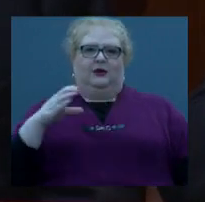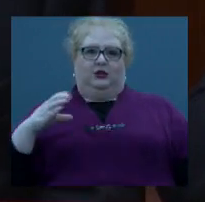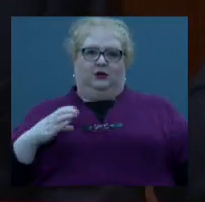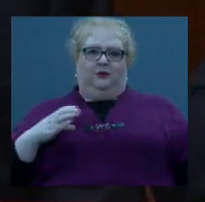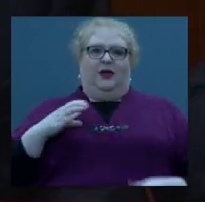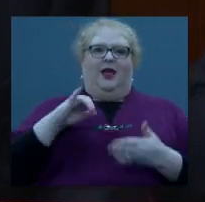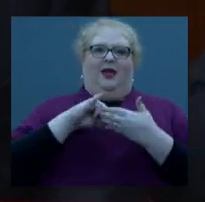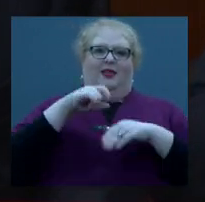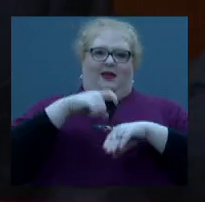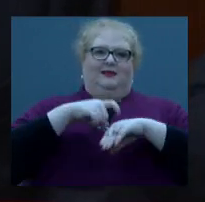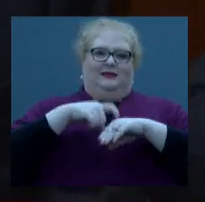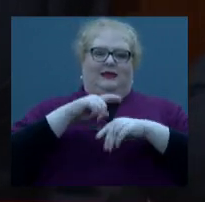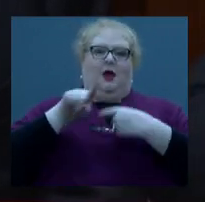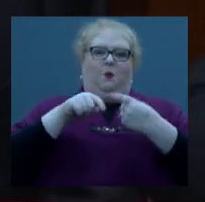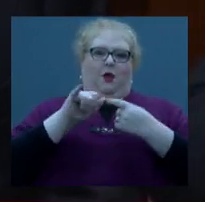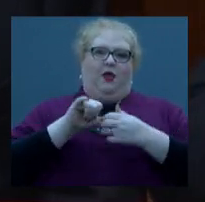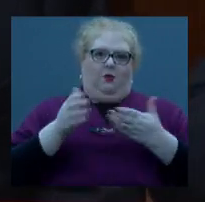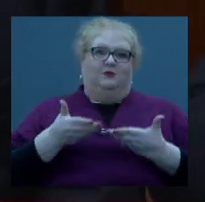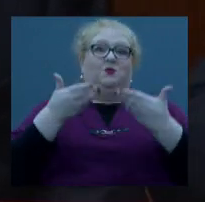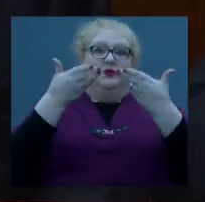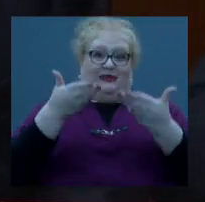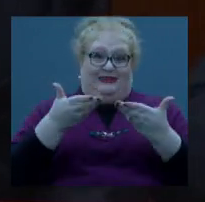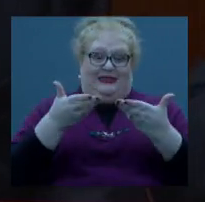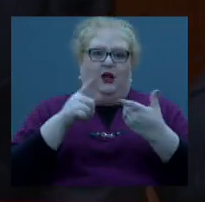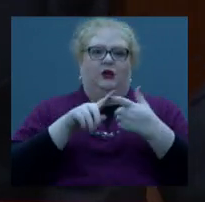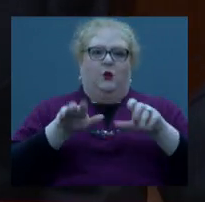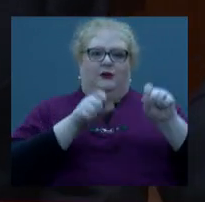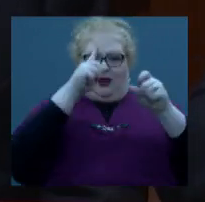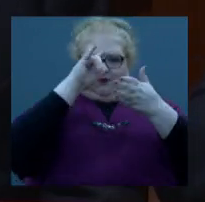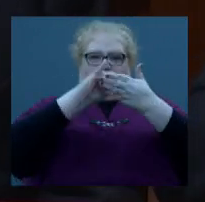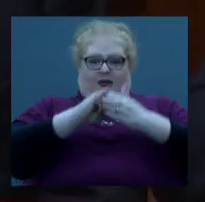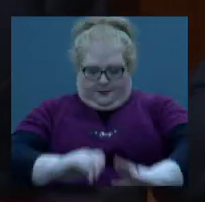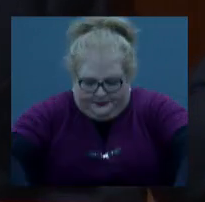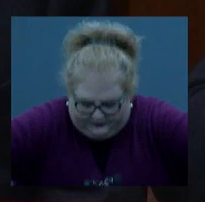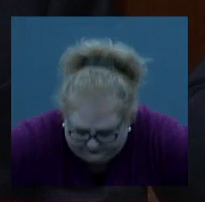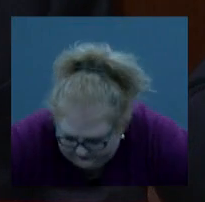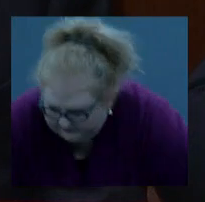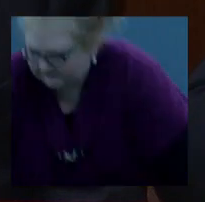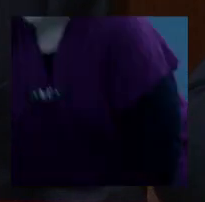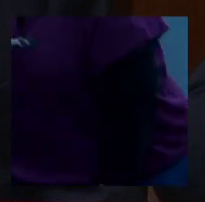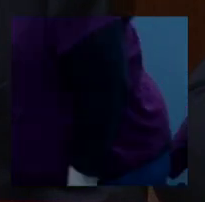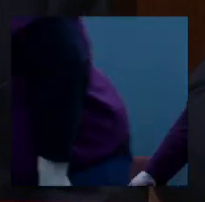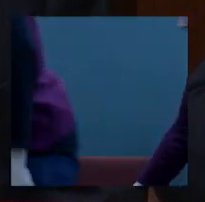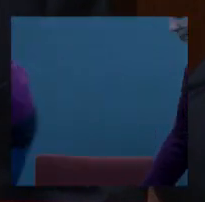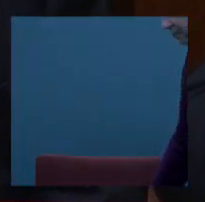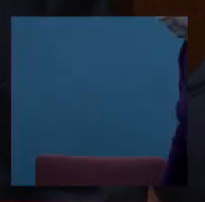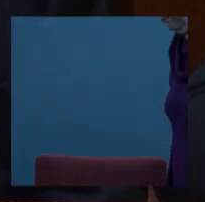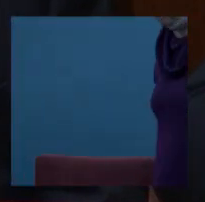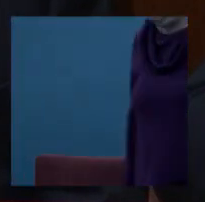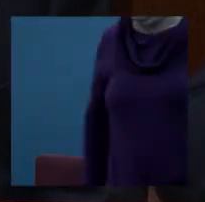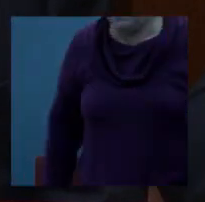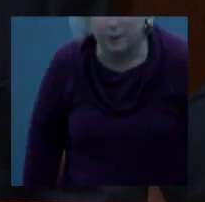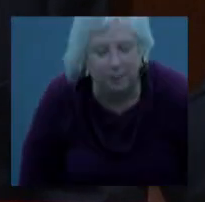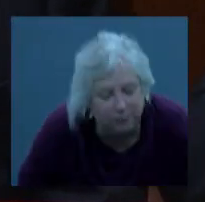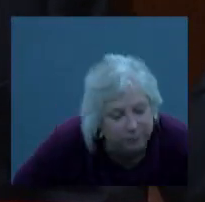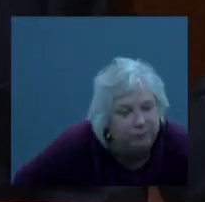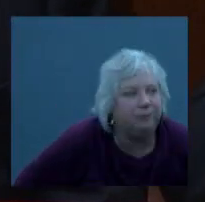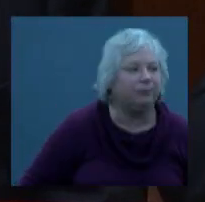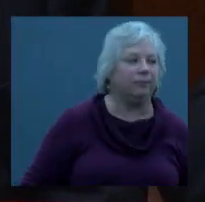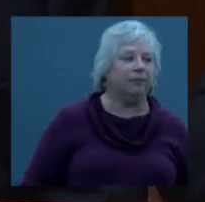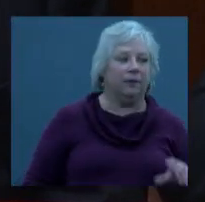was presented to be adopted for that. So that's what this is. This is a relooking at our codes to see how we